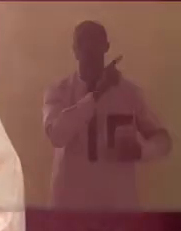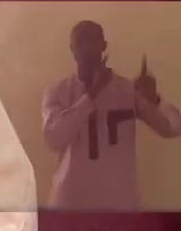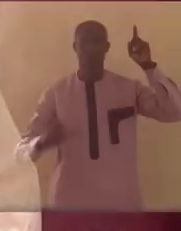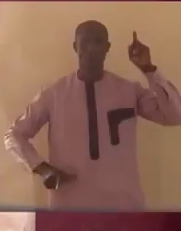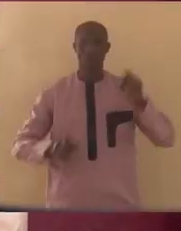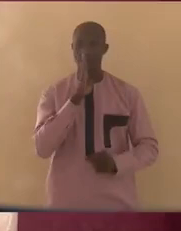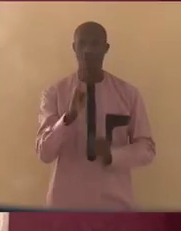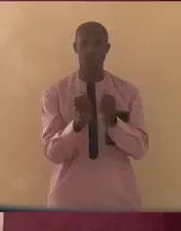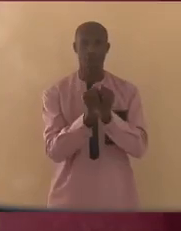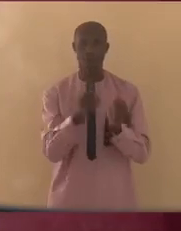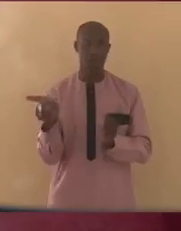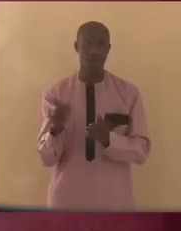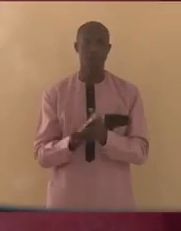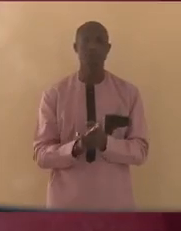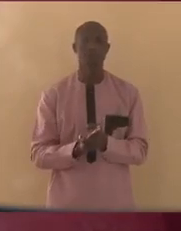be with you.